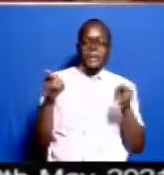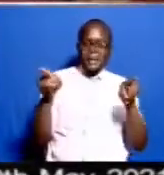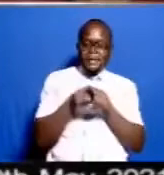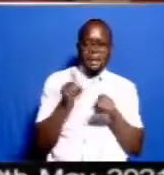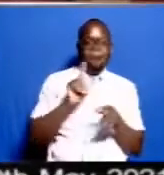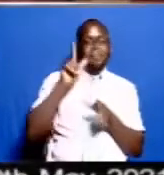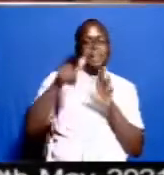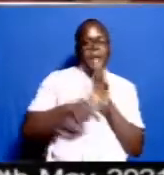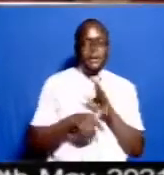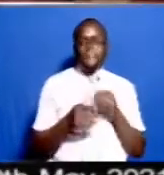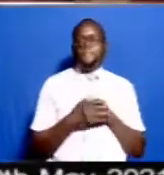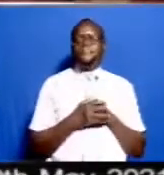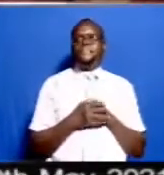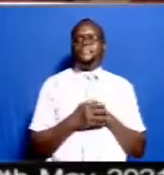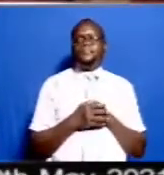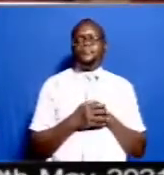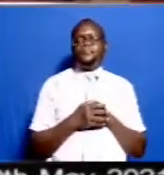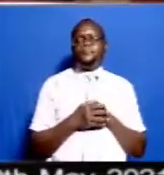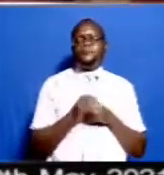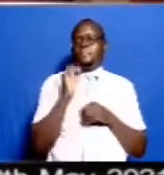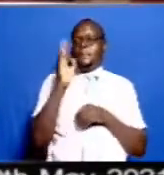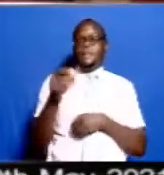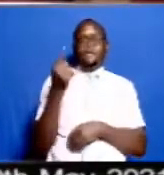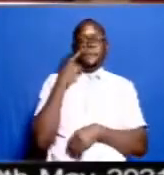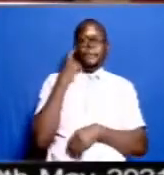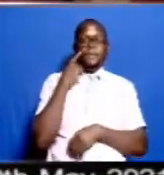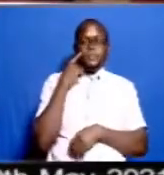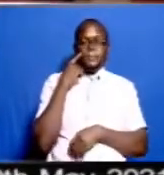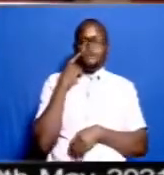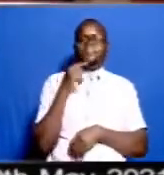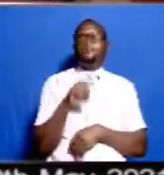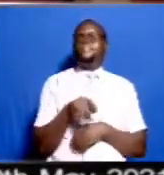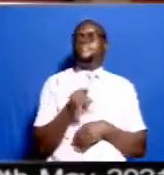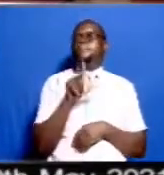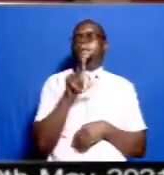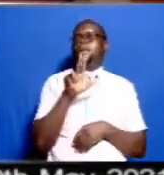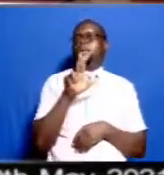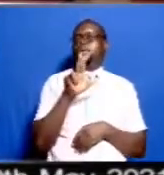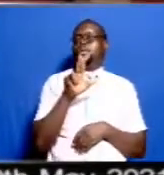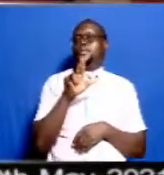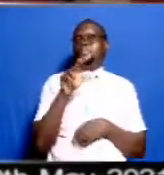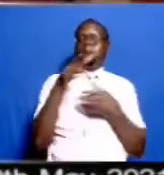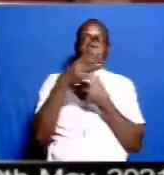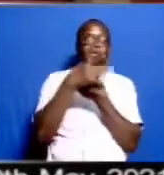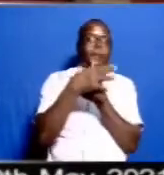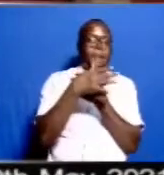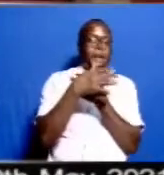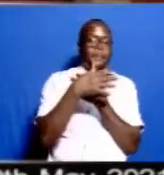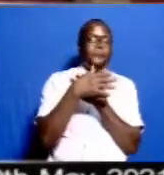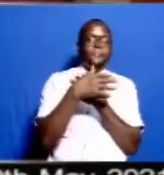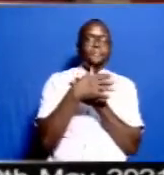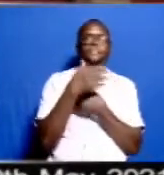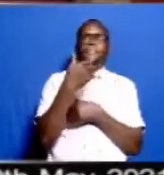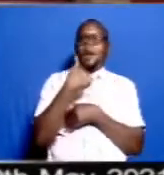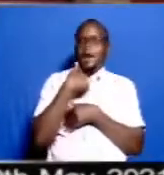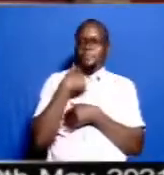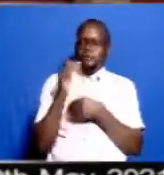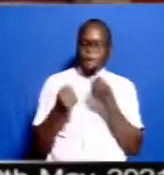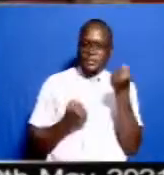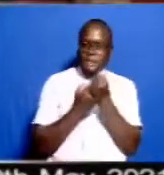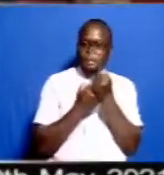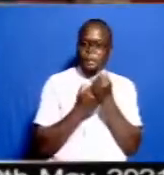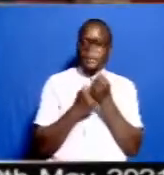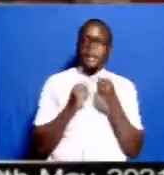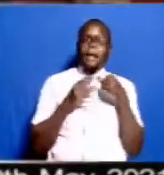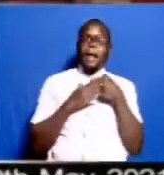point. If you look at Lufthansa, Germany, they've had to be bailed on a